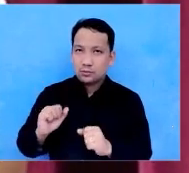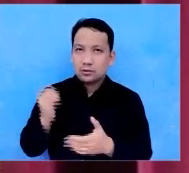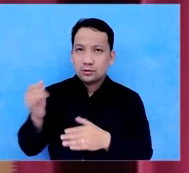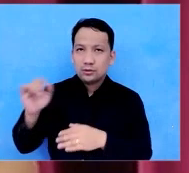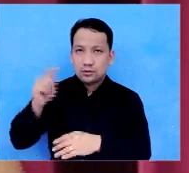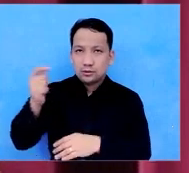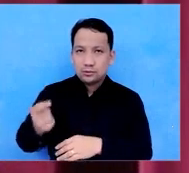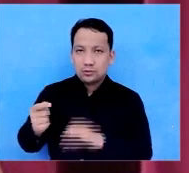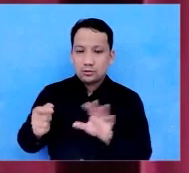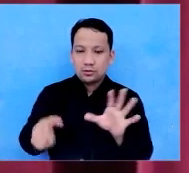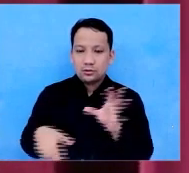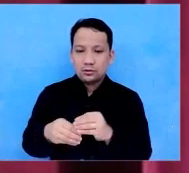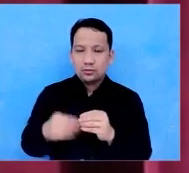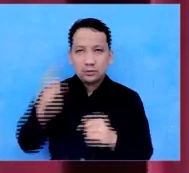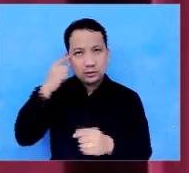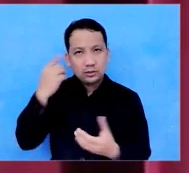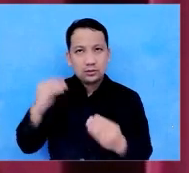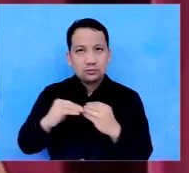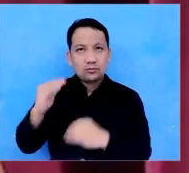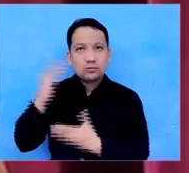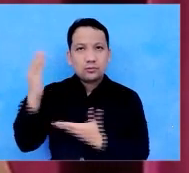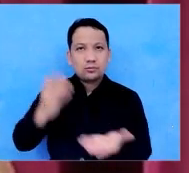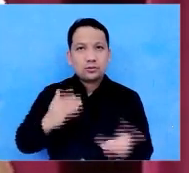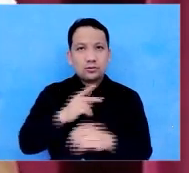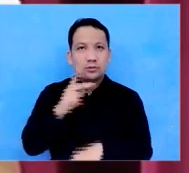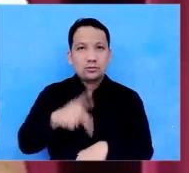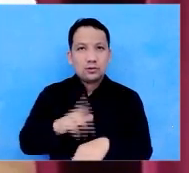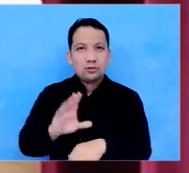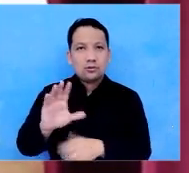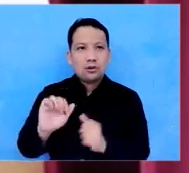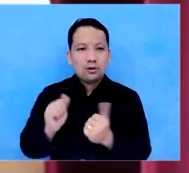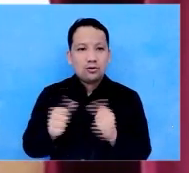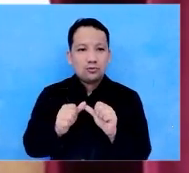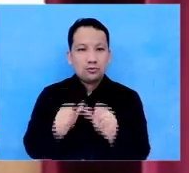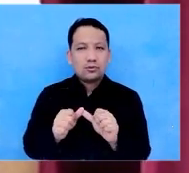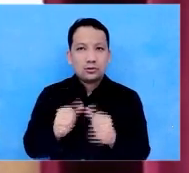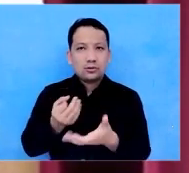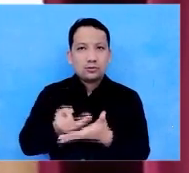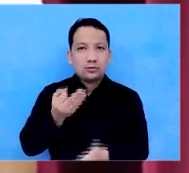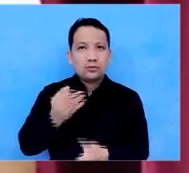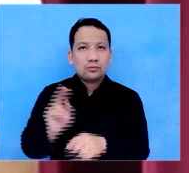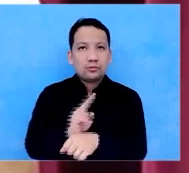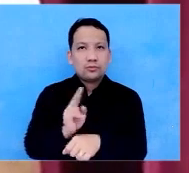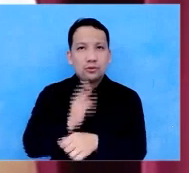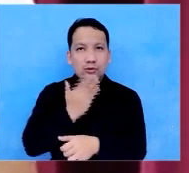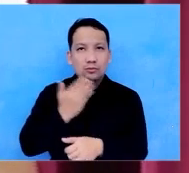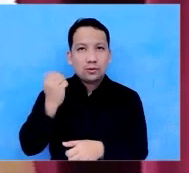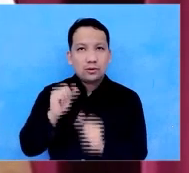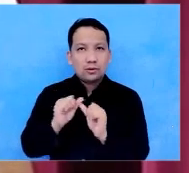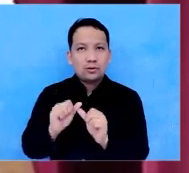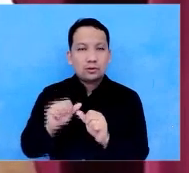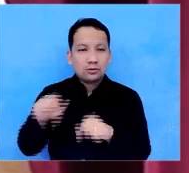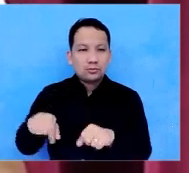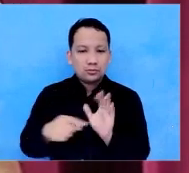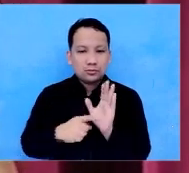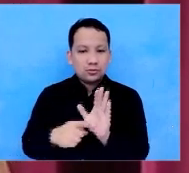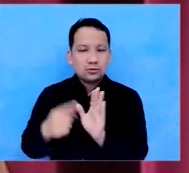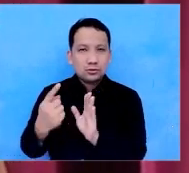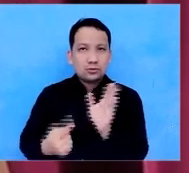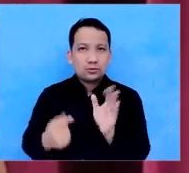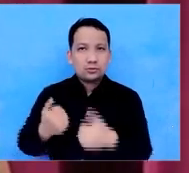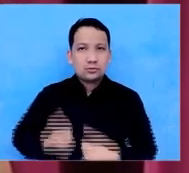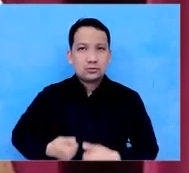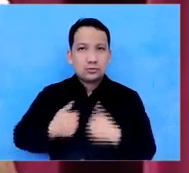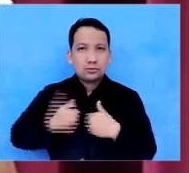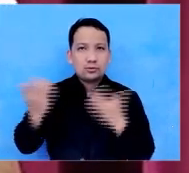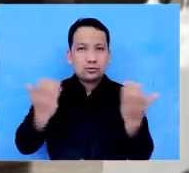you are thinking about bringing to the Philippines and how the fund would be best designed to service